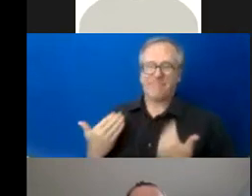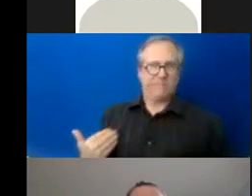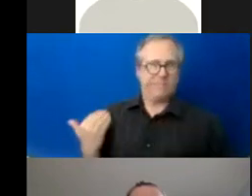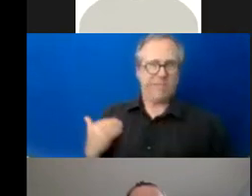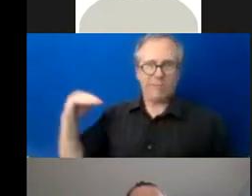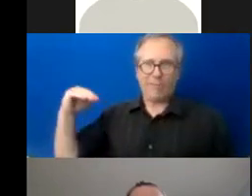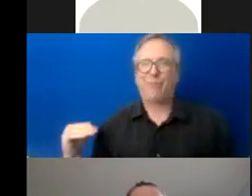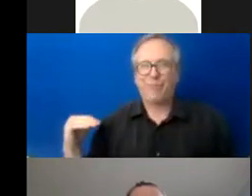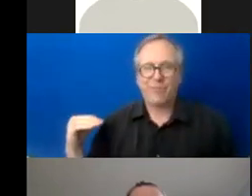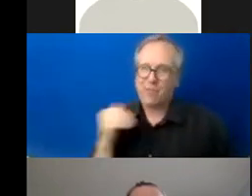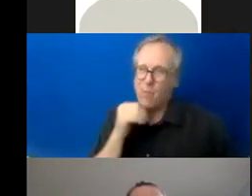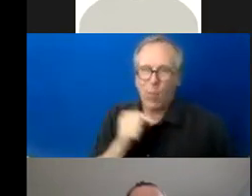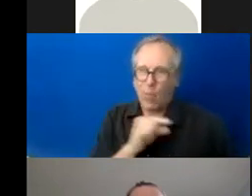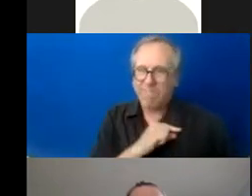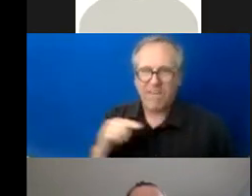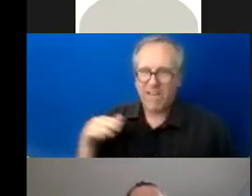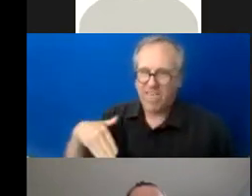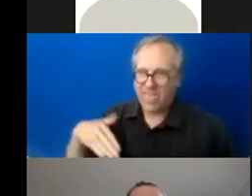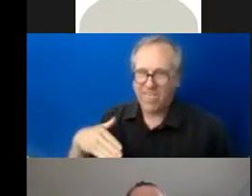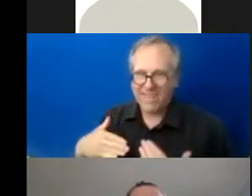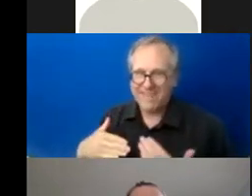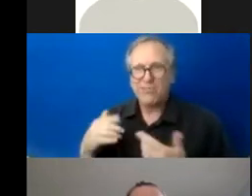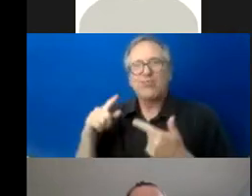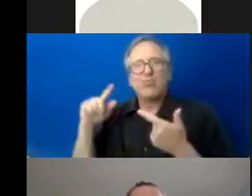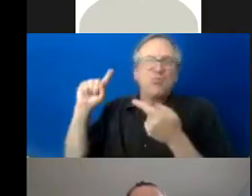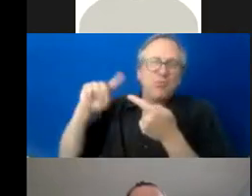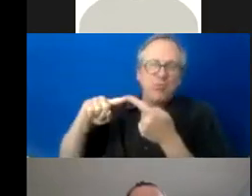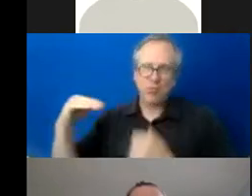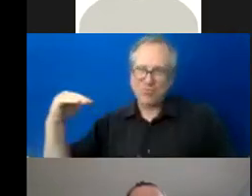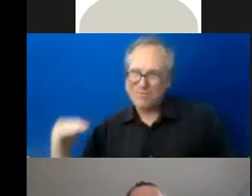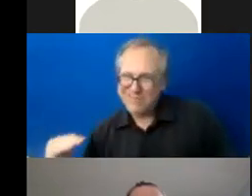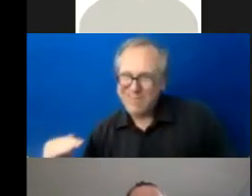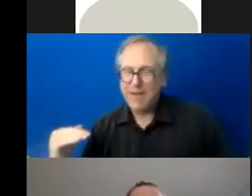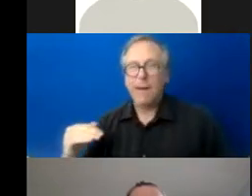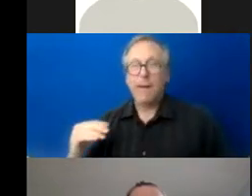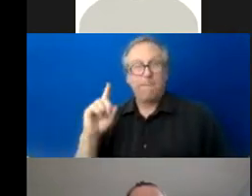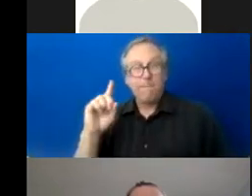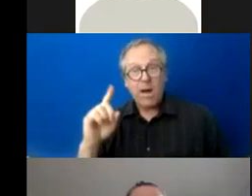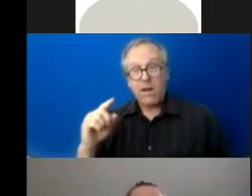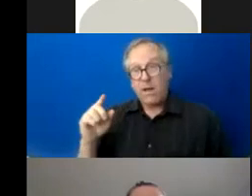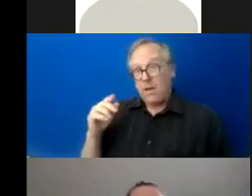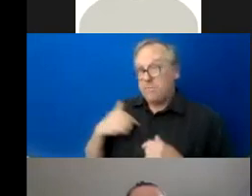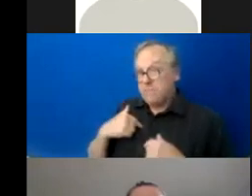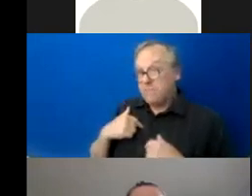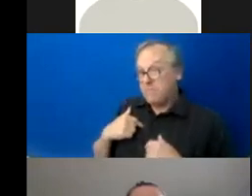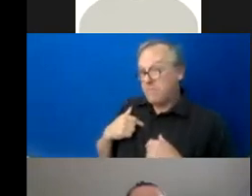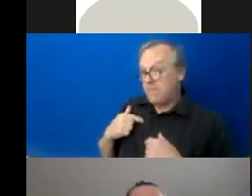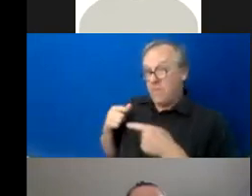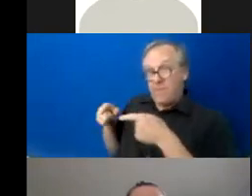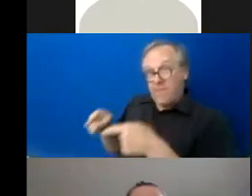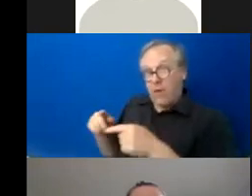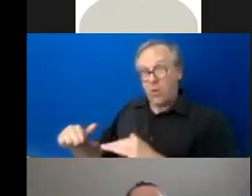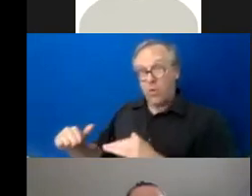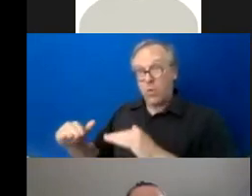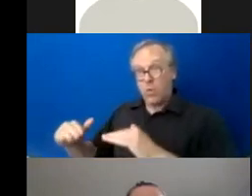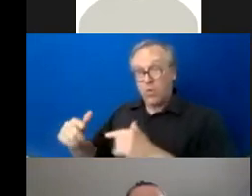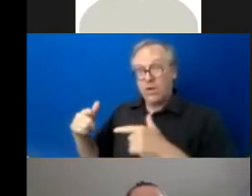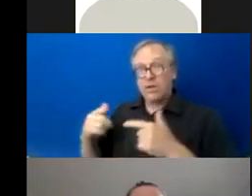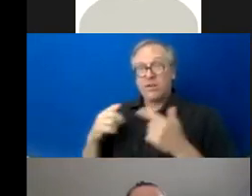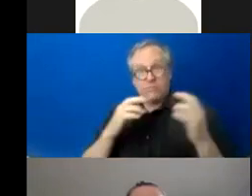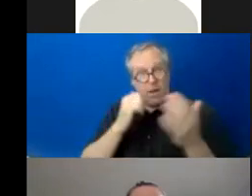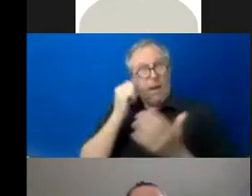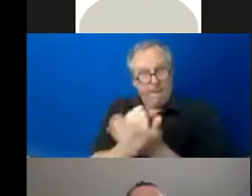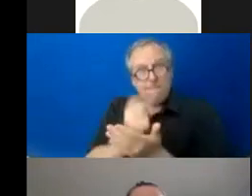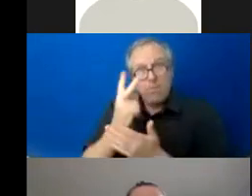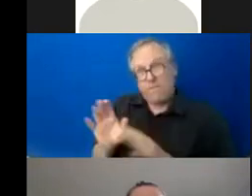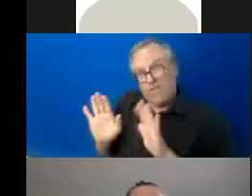don't qualify, but I am going to be so relieved and so grateful when the vaccines are approved for their